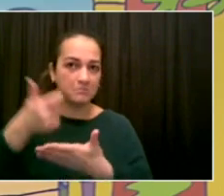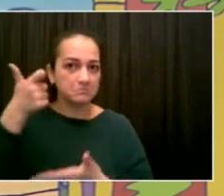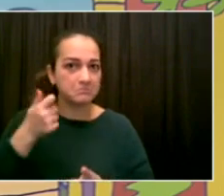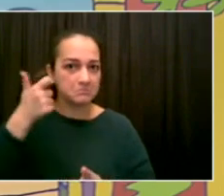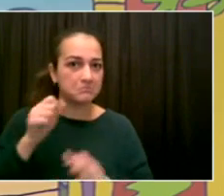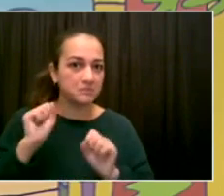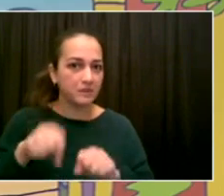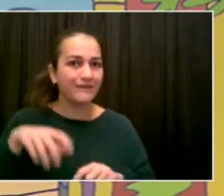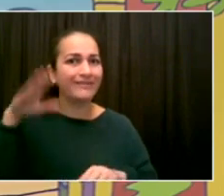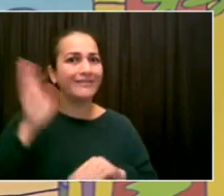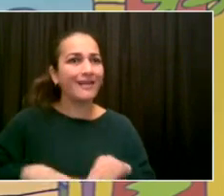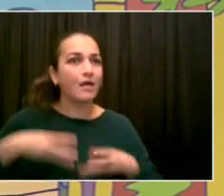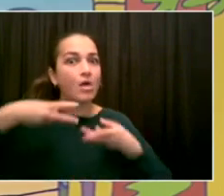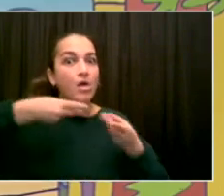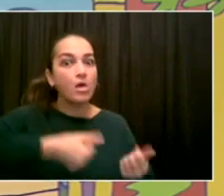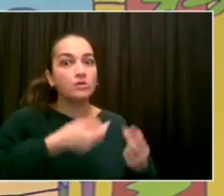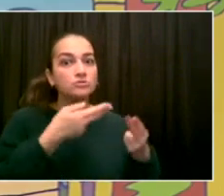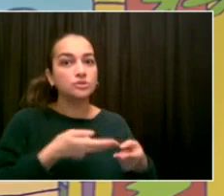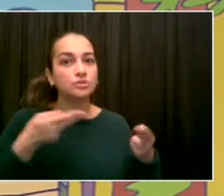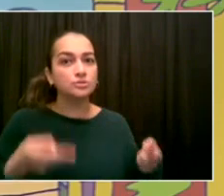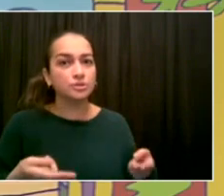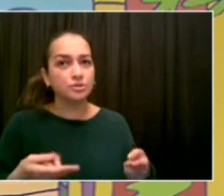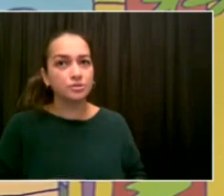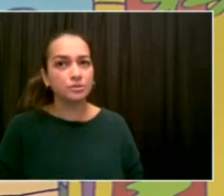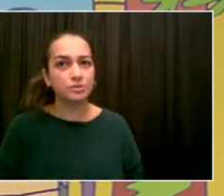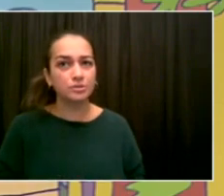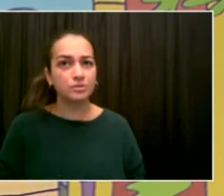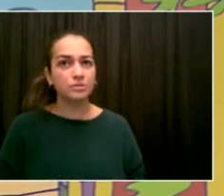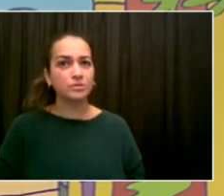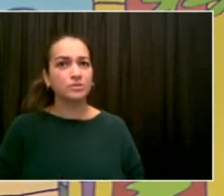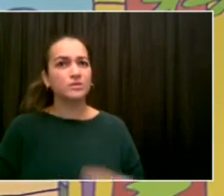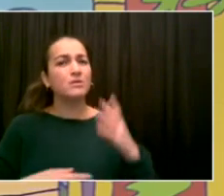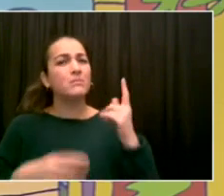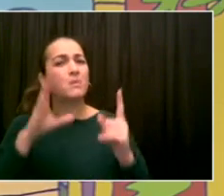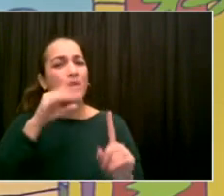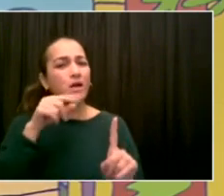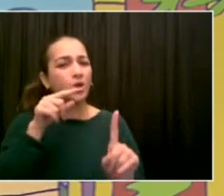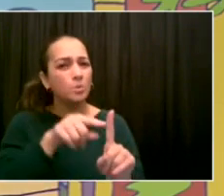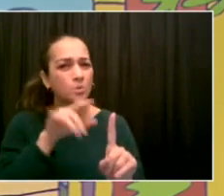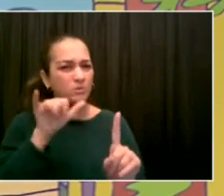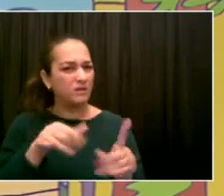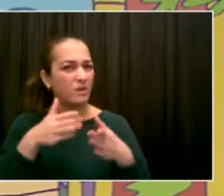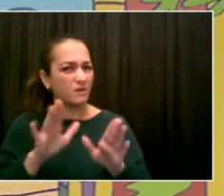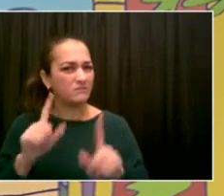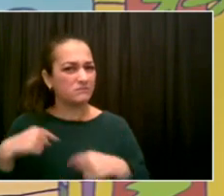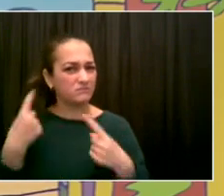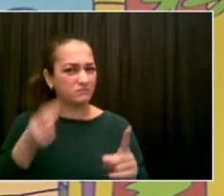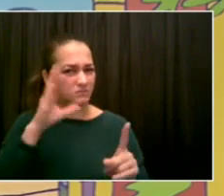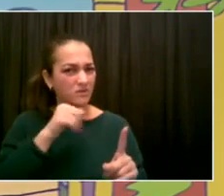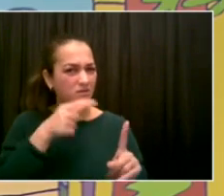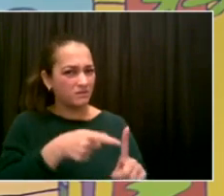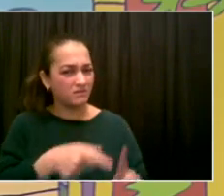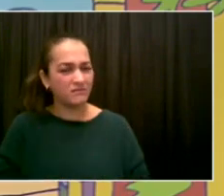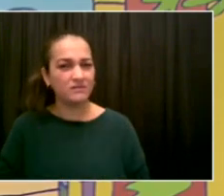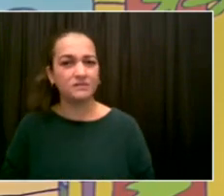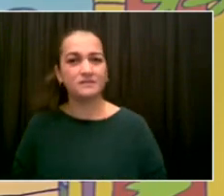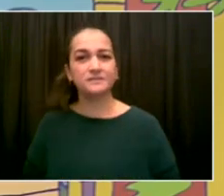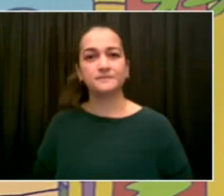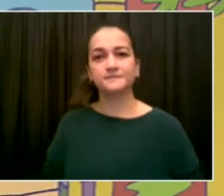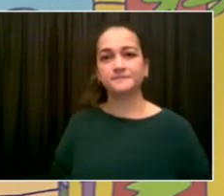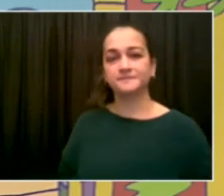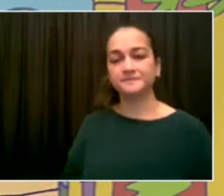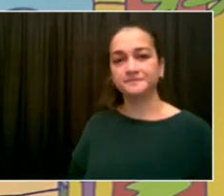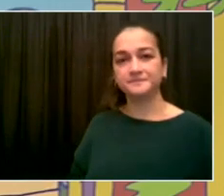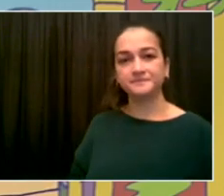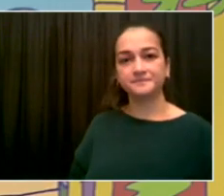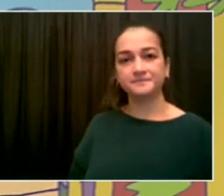Okay, I don't know when that citation from the Times was, but let me tell you the update, and I'll have our team get it for you today. The number of people in